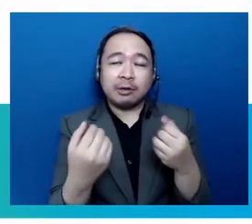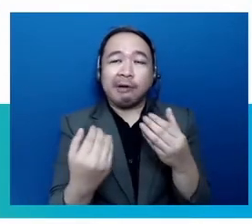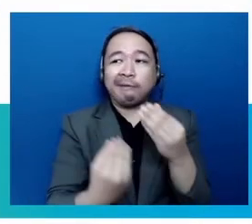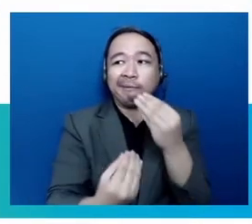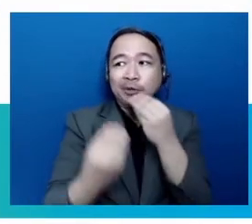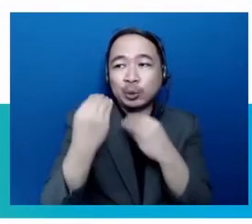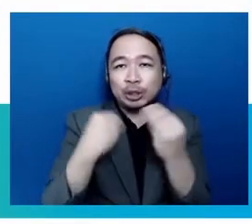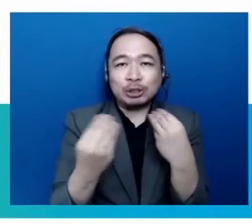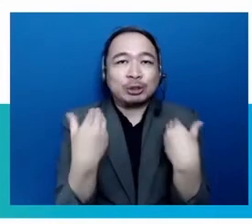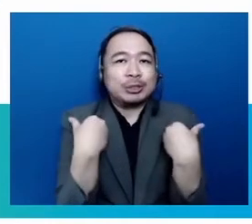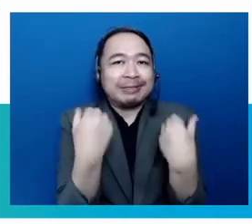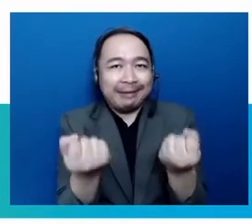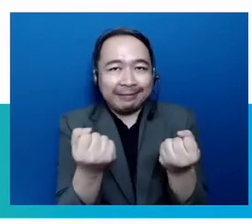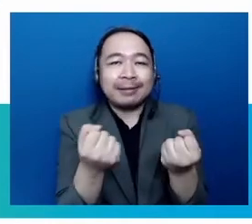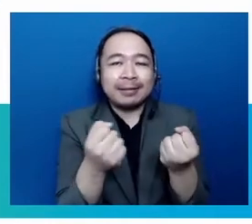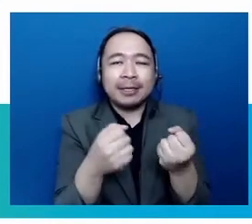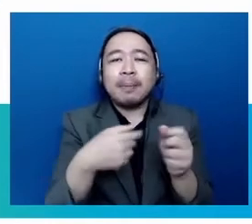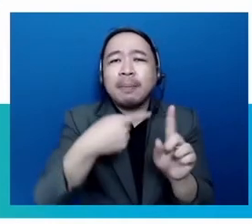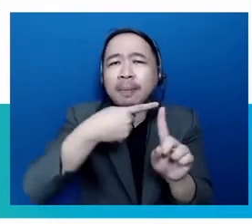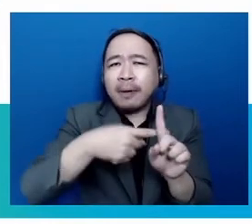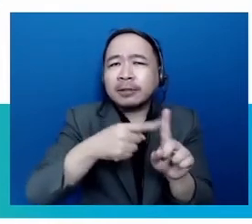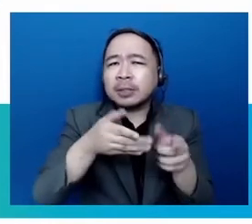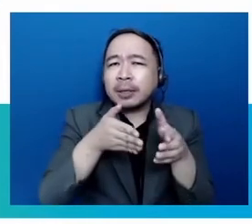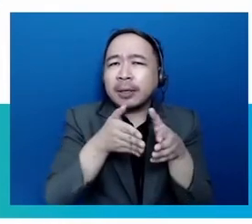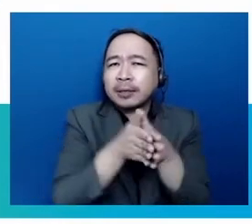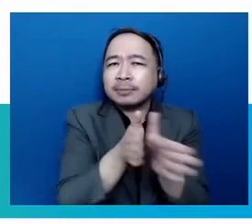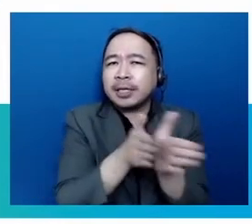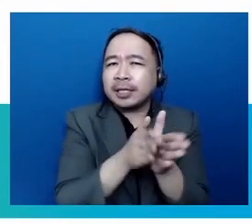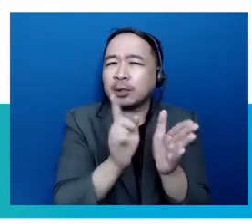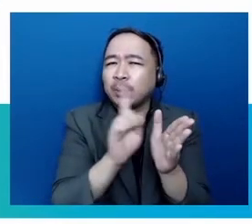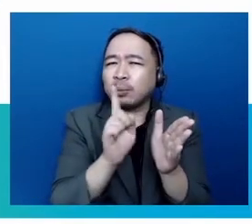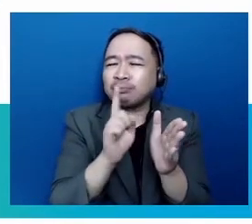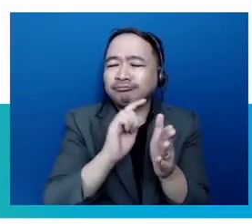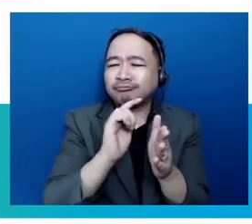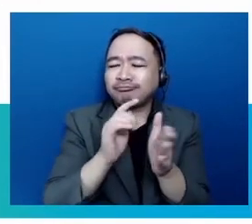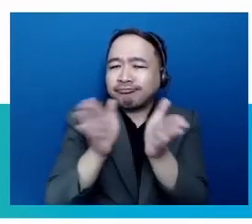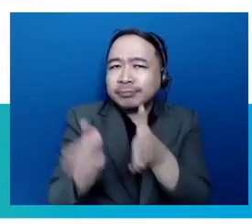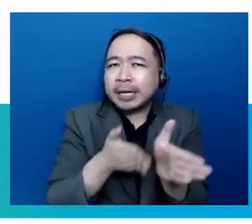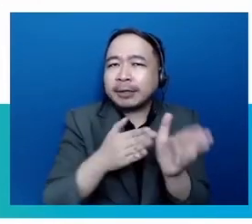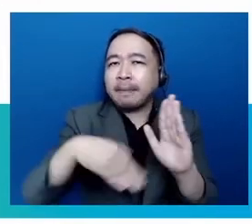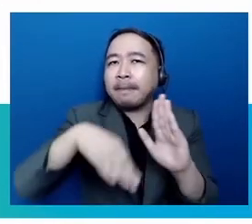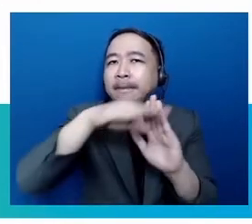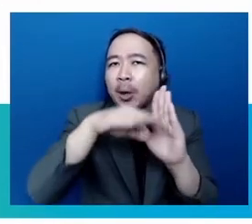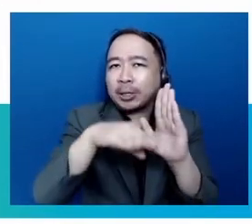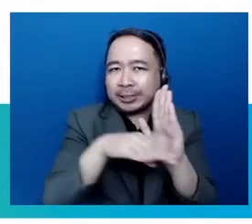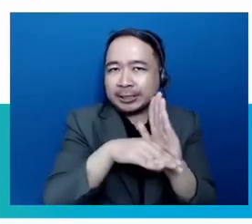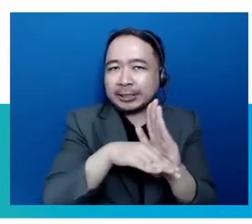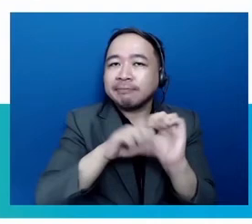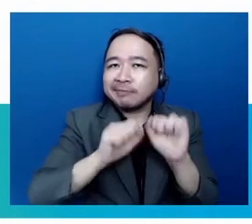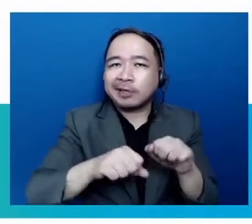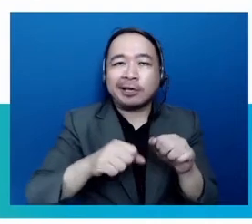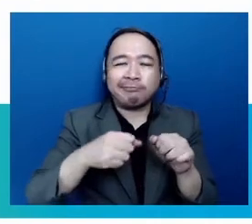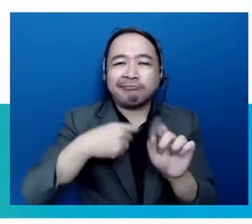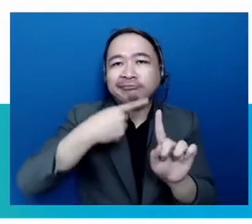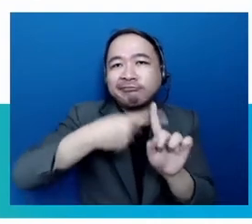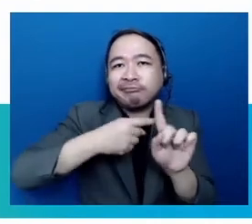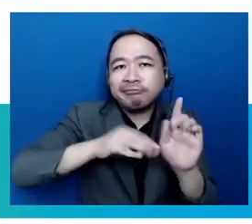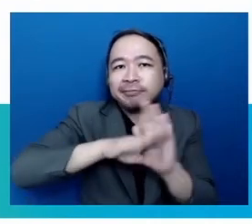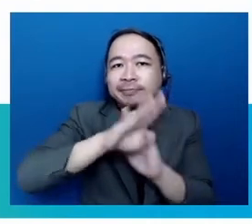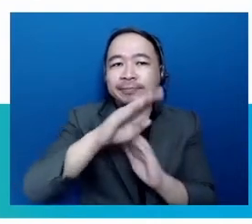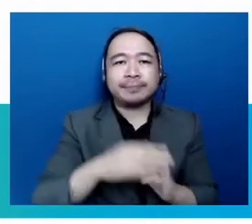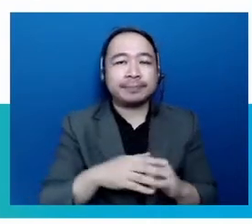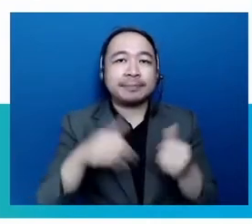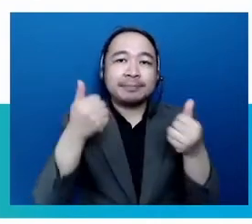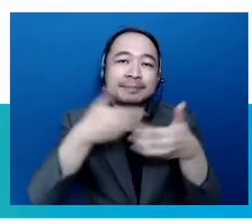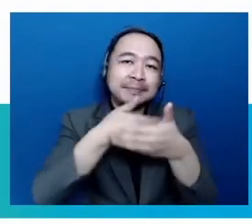policies need to be in place to make it happen? Thank you. Thank you, Natalie, and greetings all from Penang, Malaysia, where